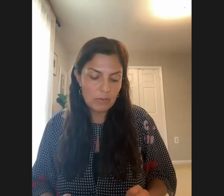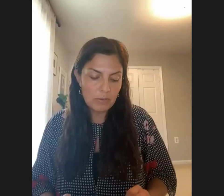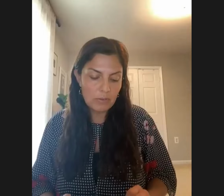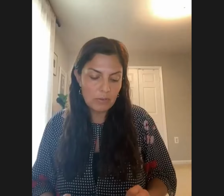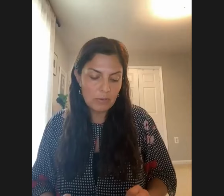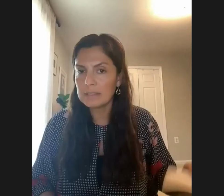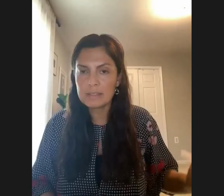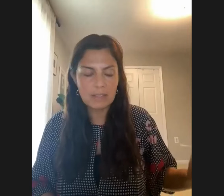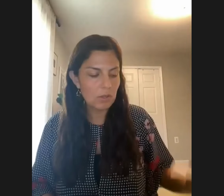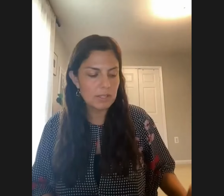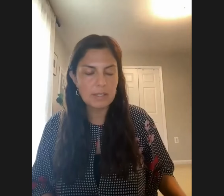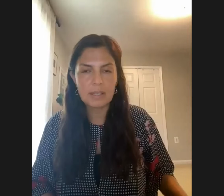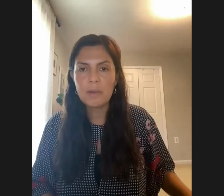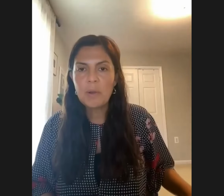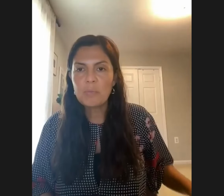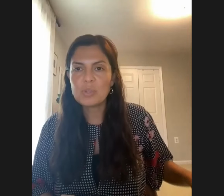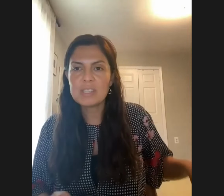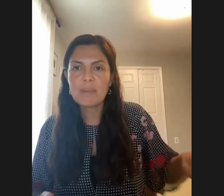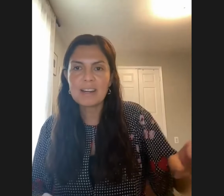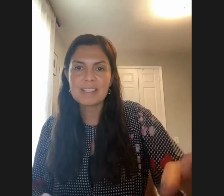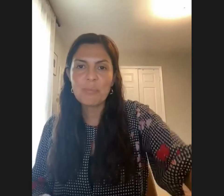primary physician, healthcare.